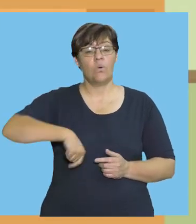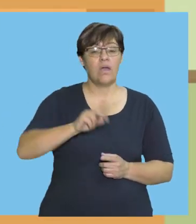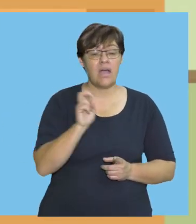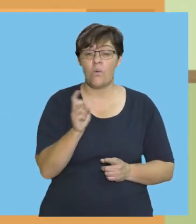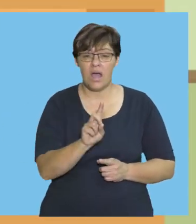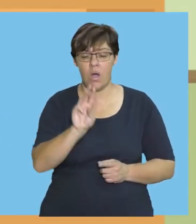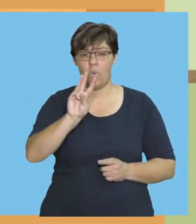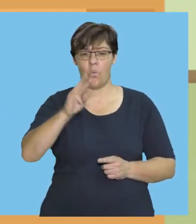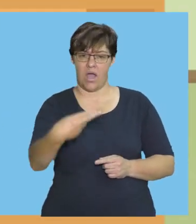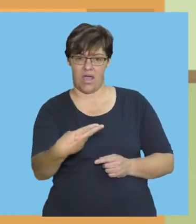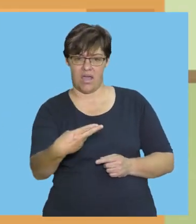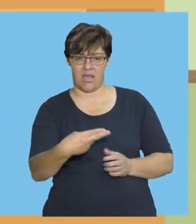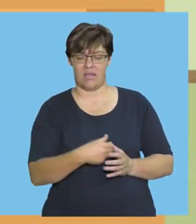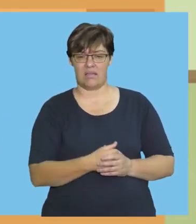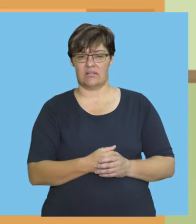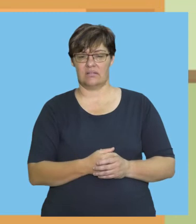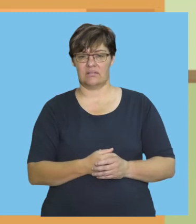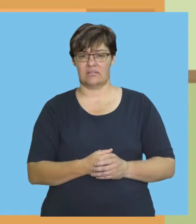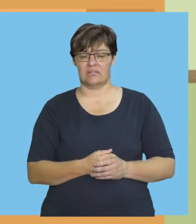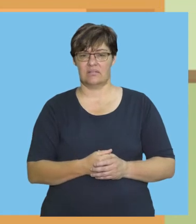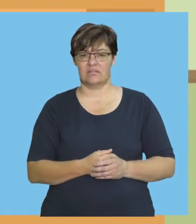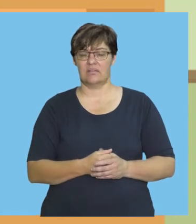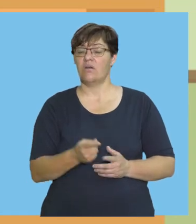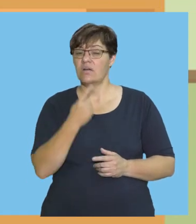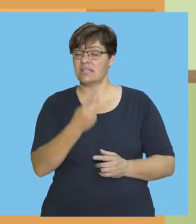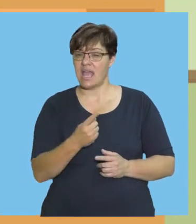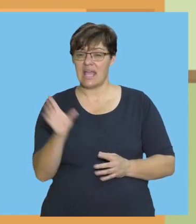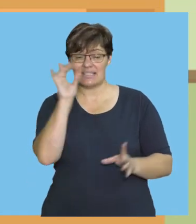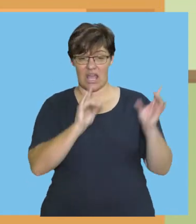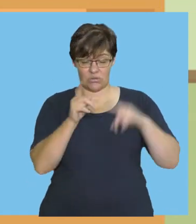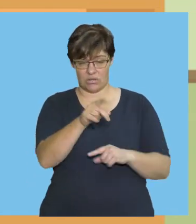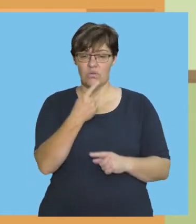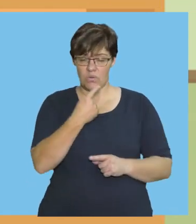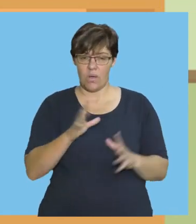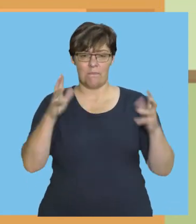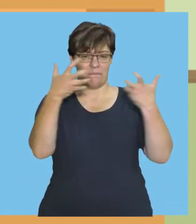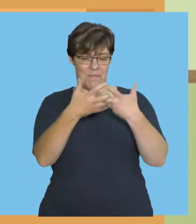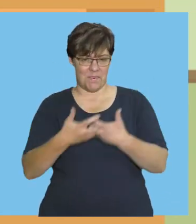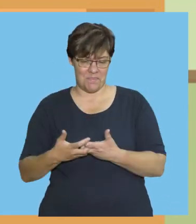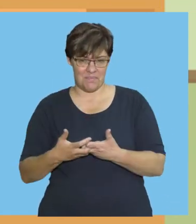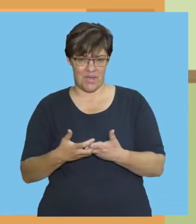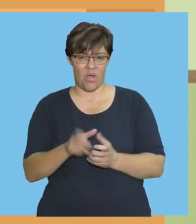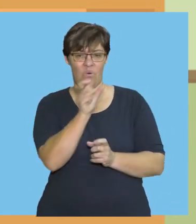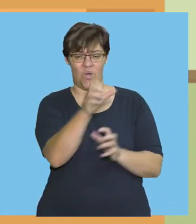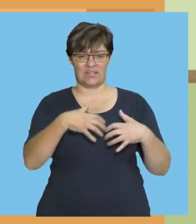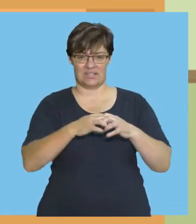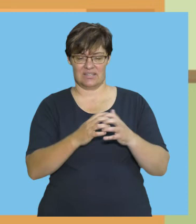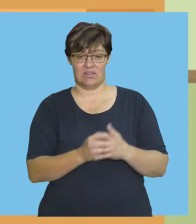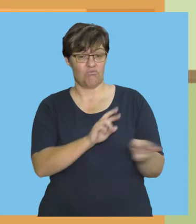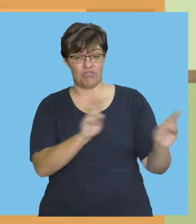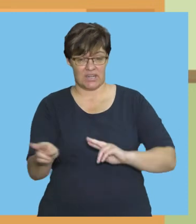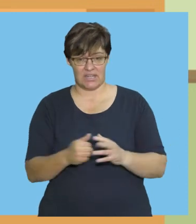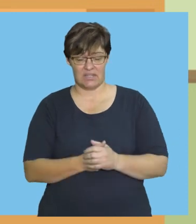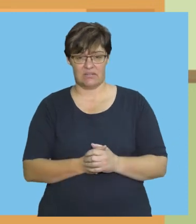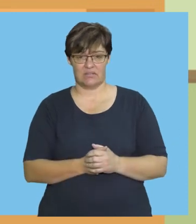hear wa. This time, I will say the sounds and you put them together to make the word.